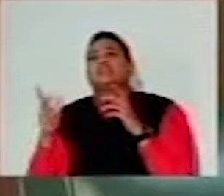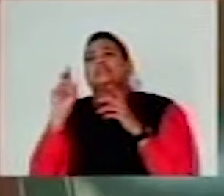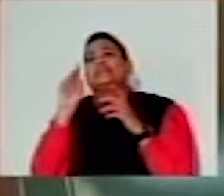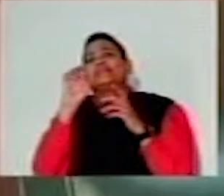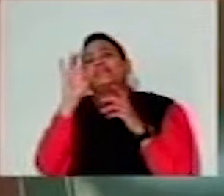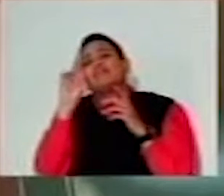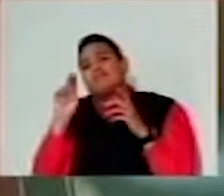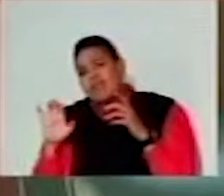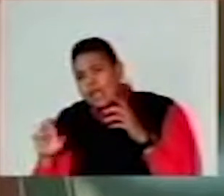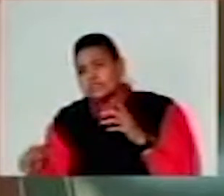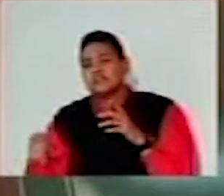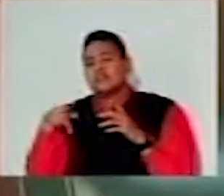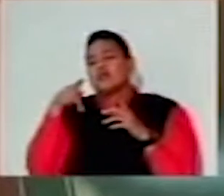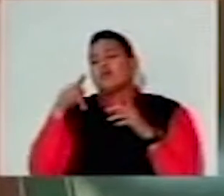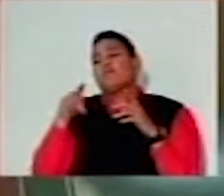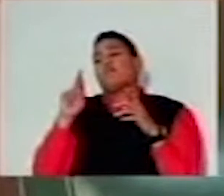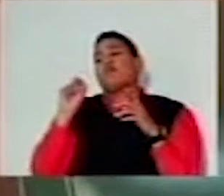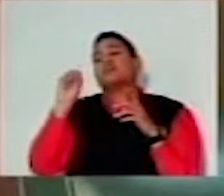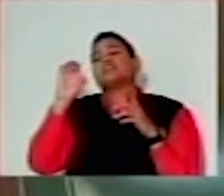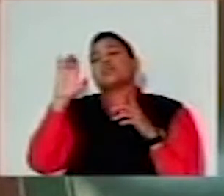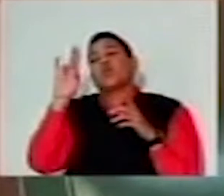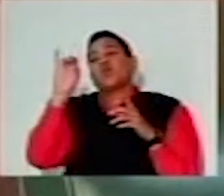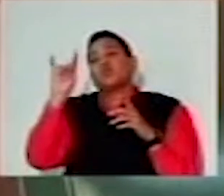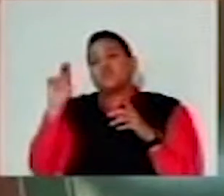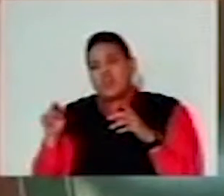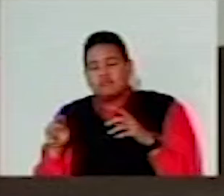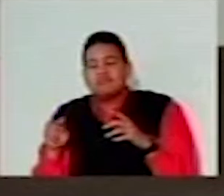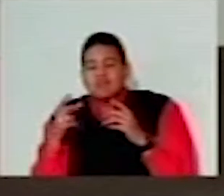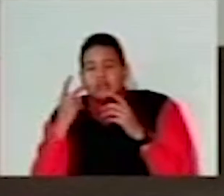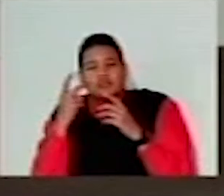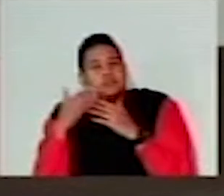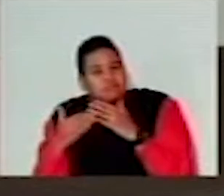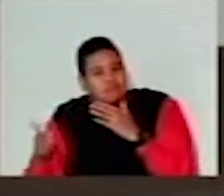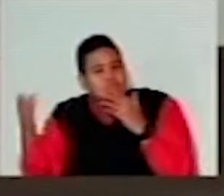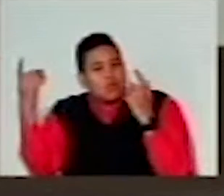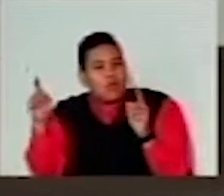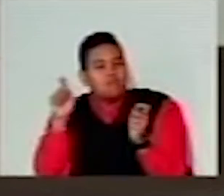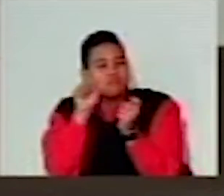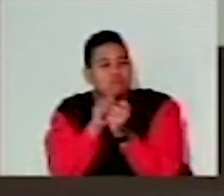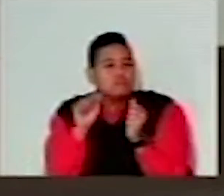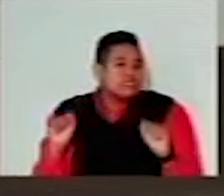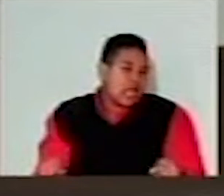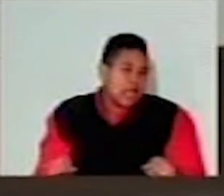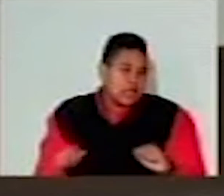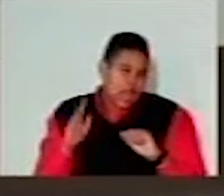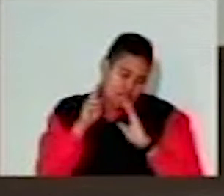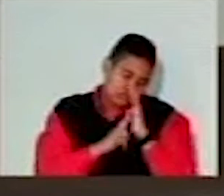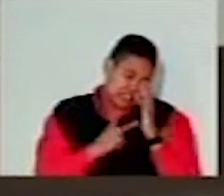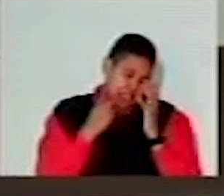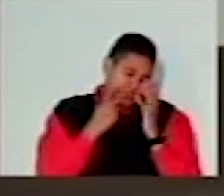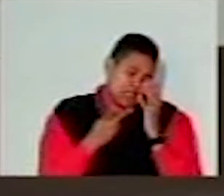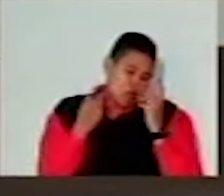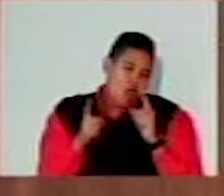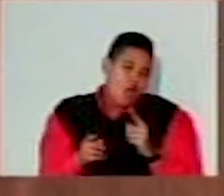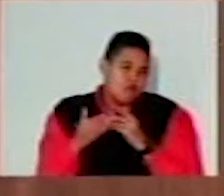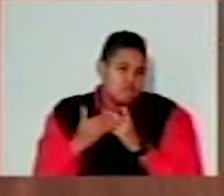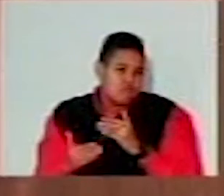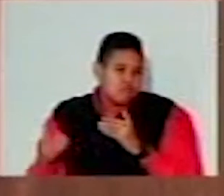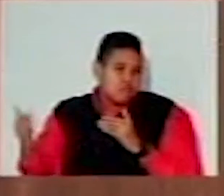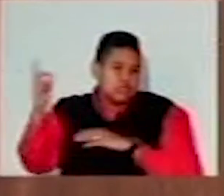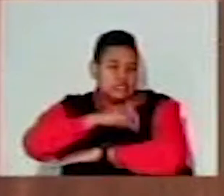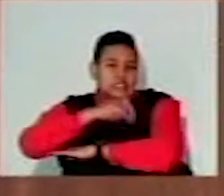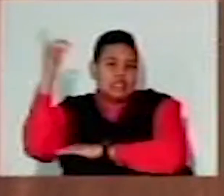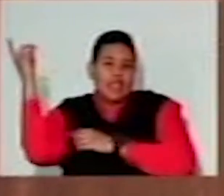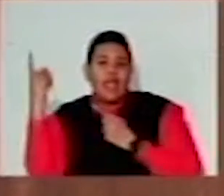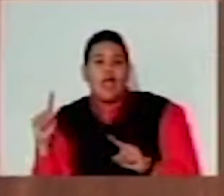actual transcript of what took place in the day. And they can read it and see what happened during the course of the day, which is